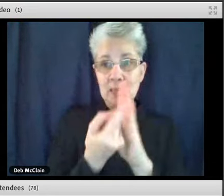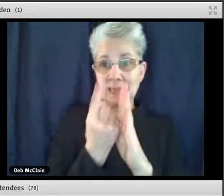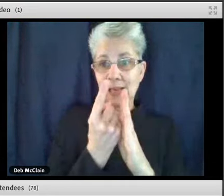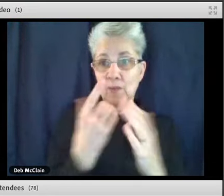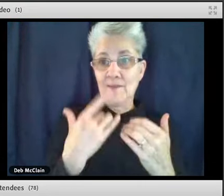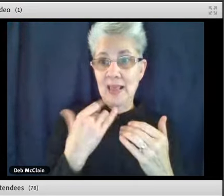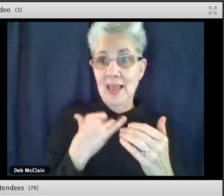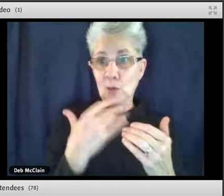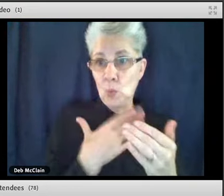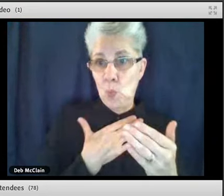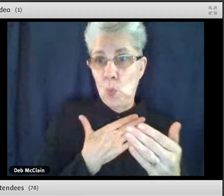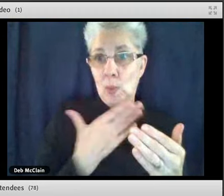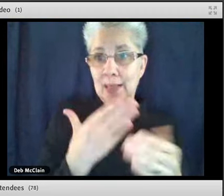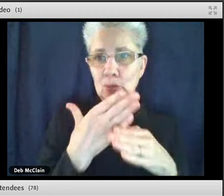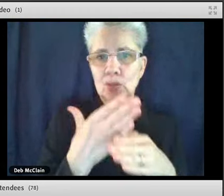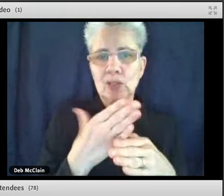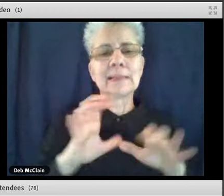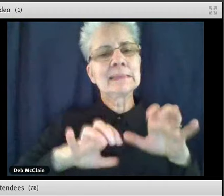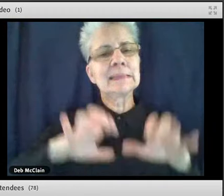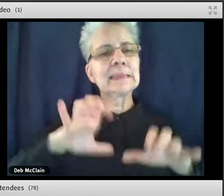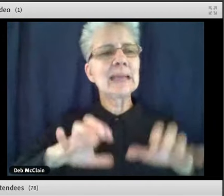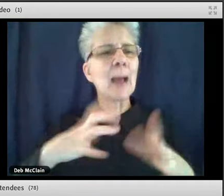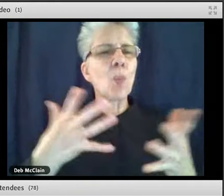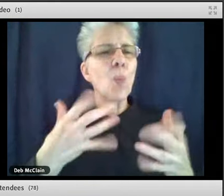And we got lots of people talking.